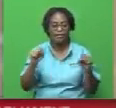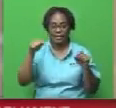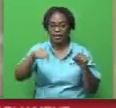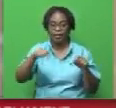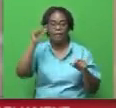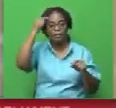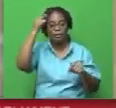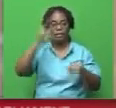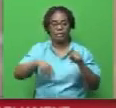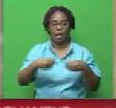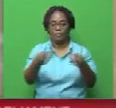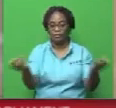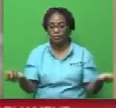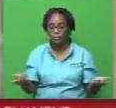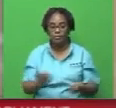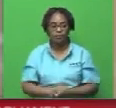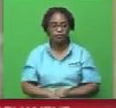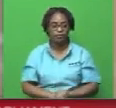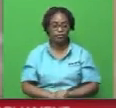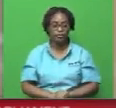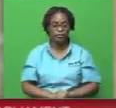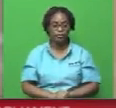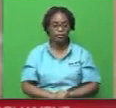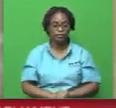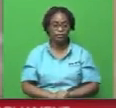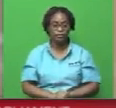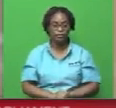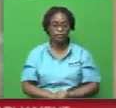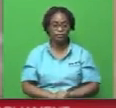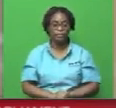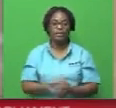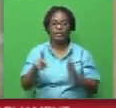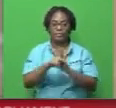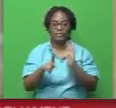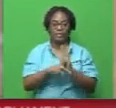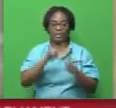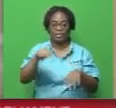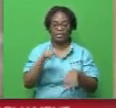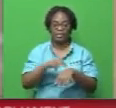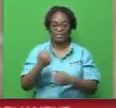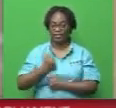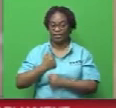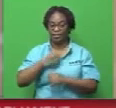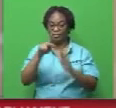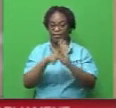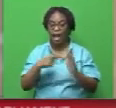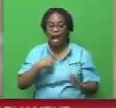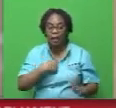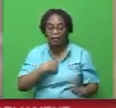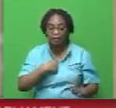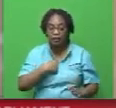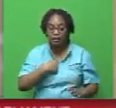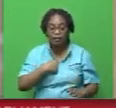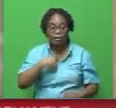By way of policy in terms of national security, I was astonished. Really, I thought about it. You